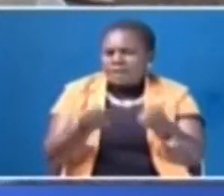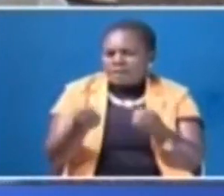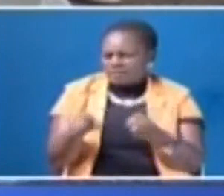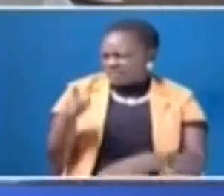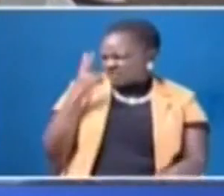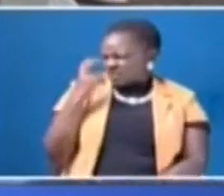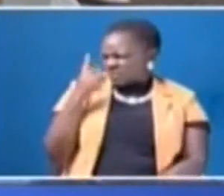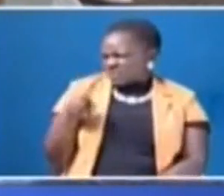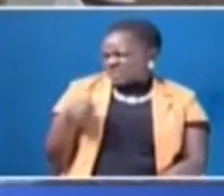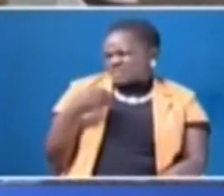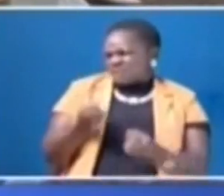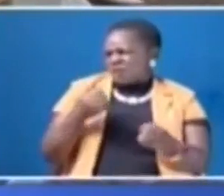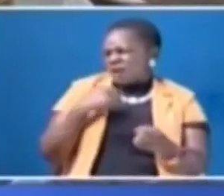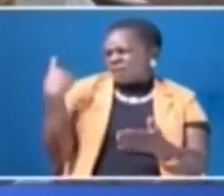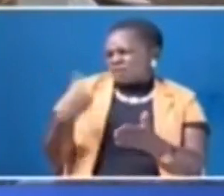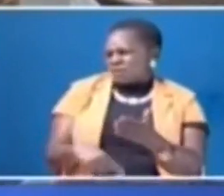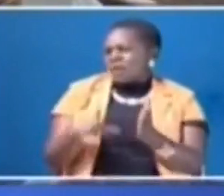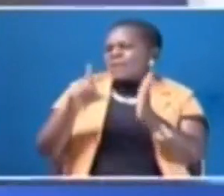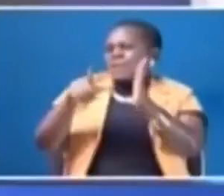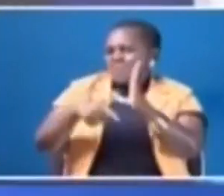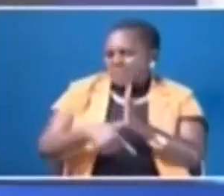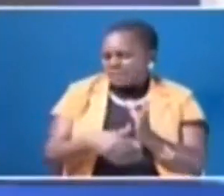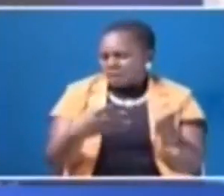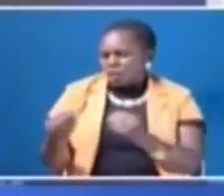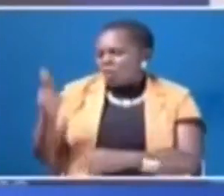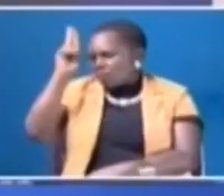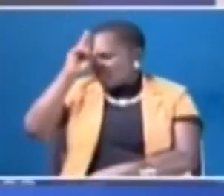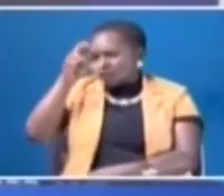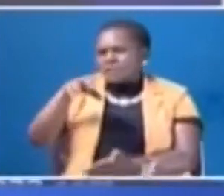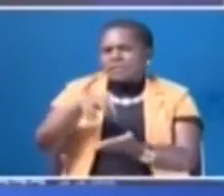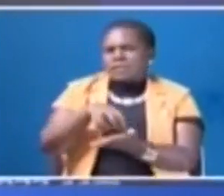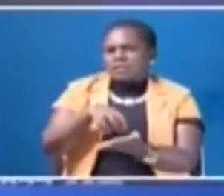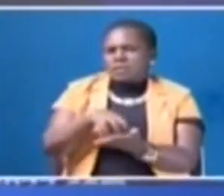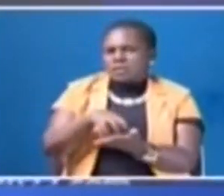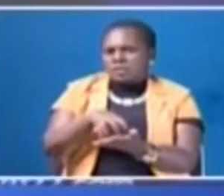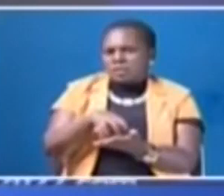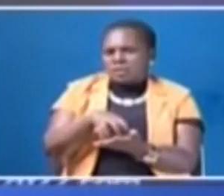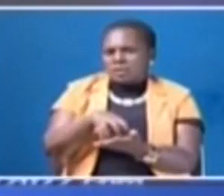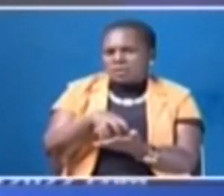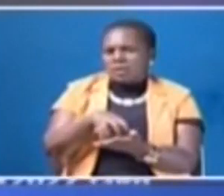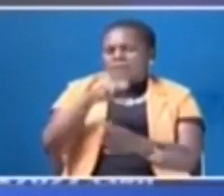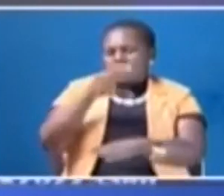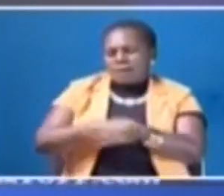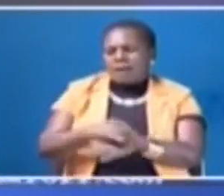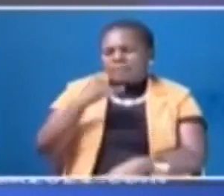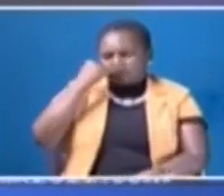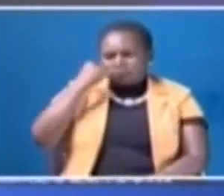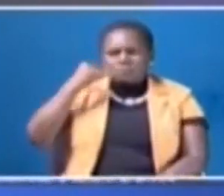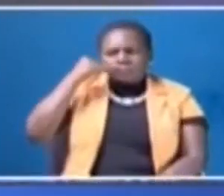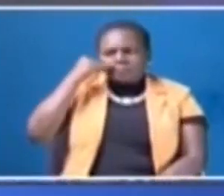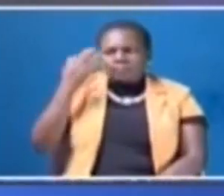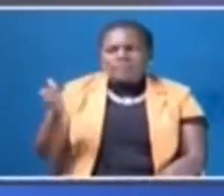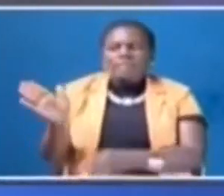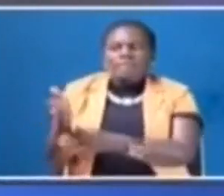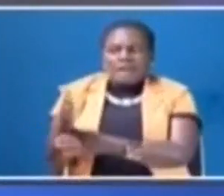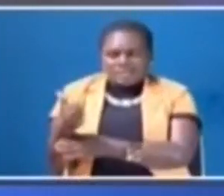be suspicious of the cargo. They would later take him to Marsabit police station, where the consignment was discovered. And on